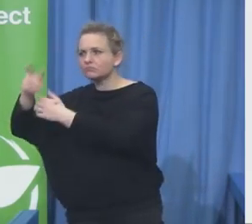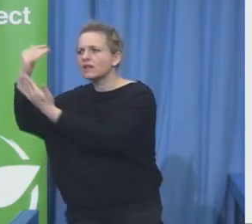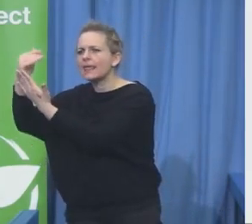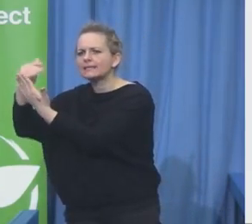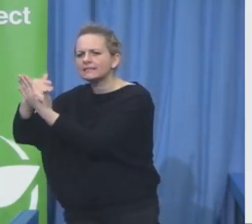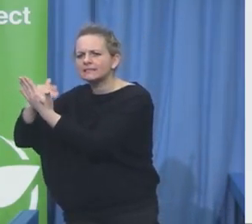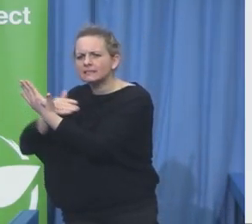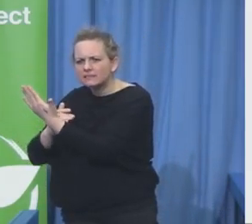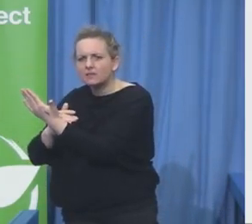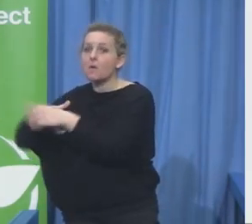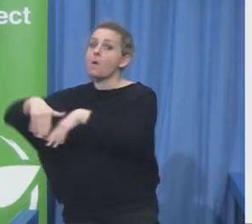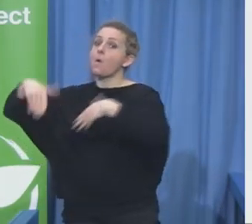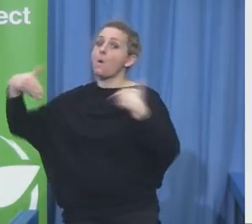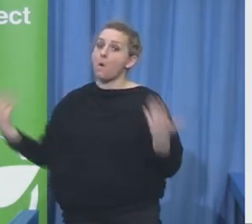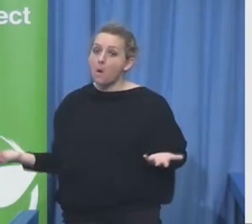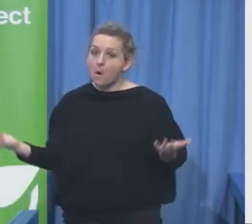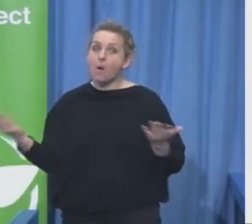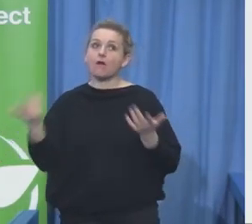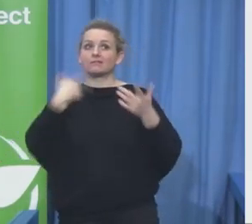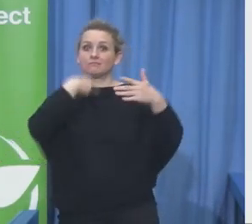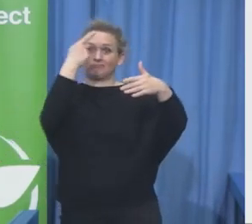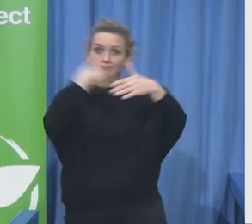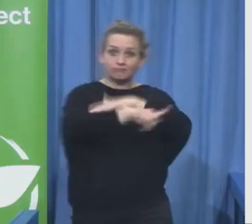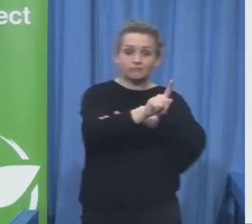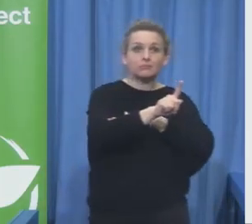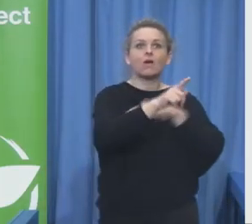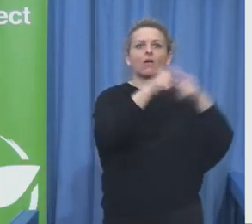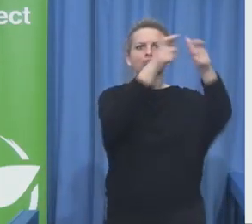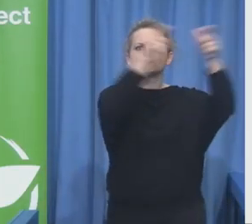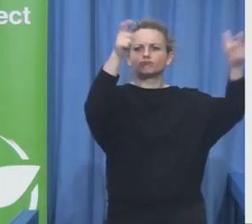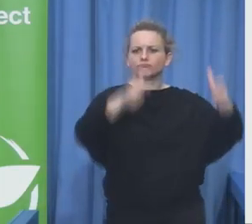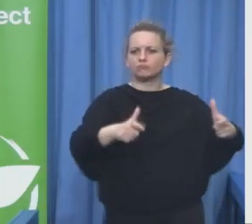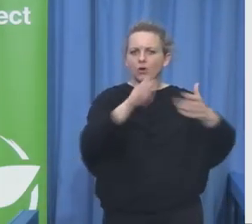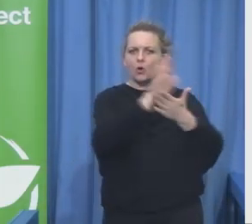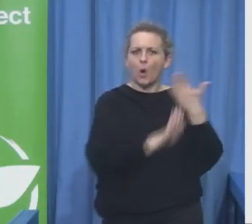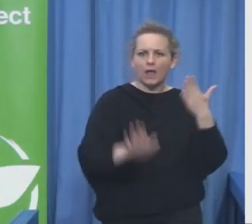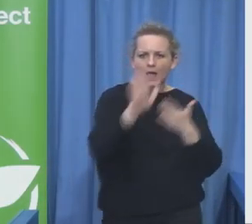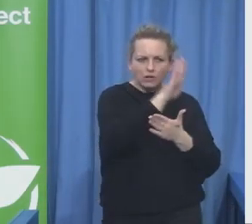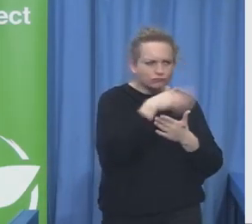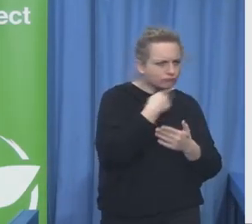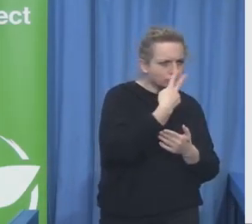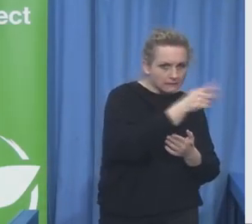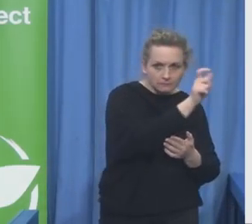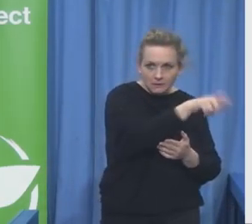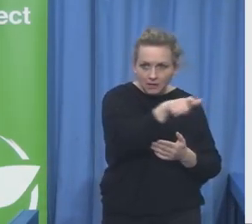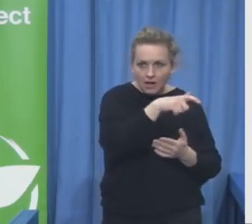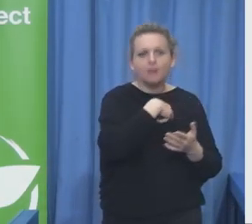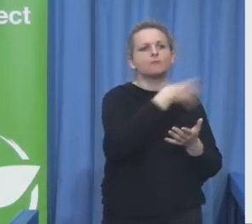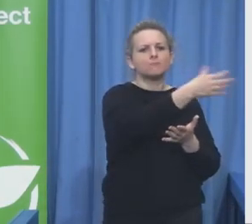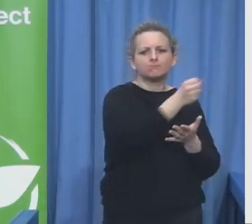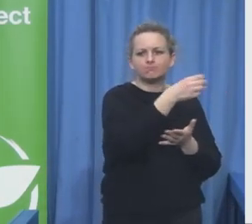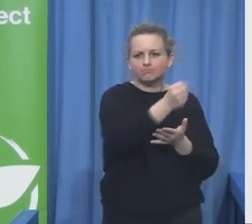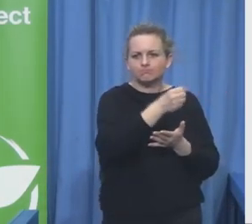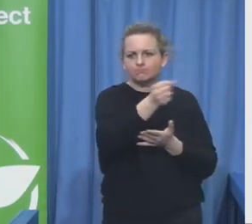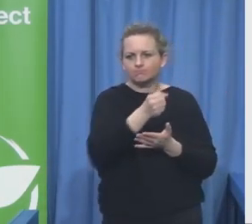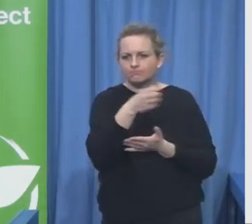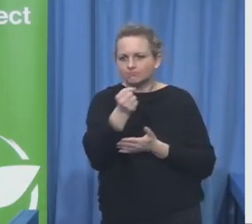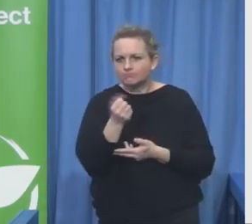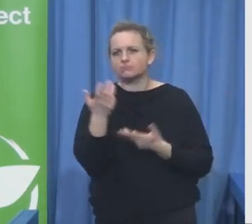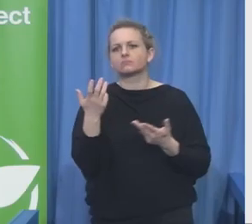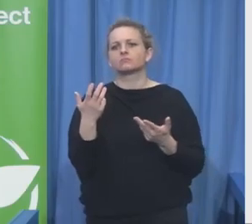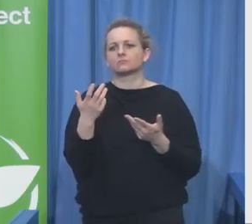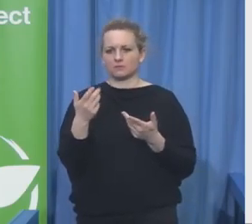people with disabilities. Every college and university around the world has something, and it goes